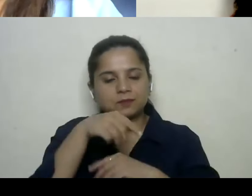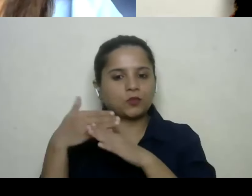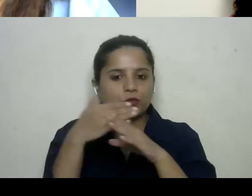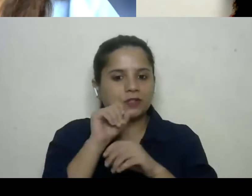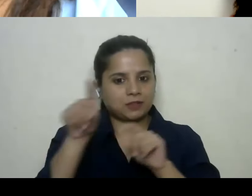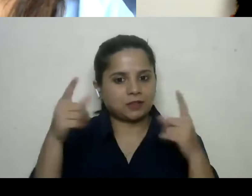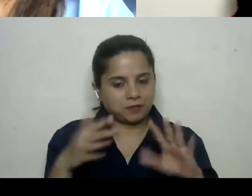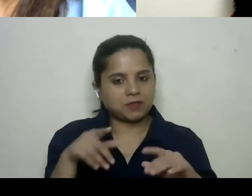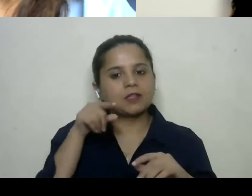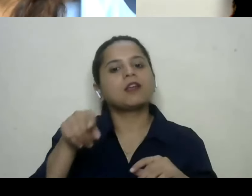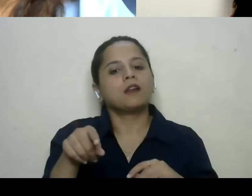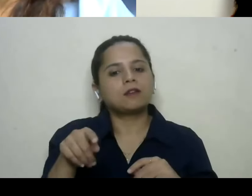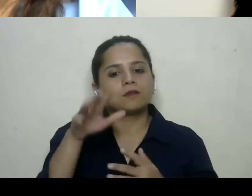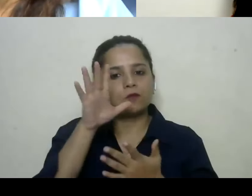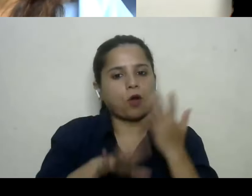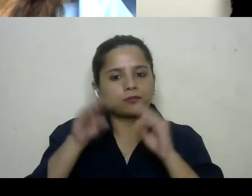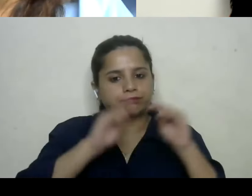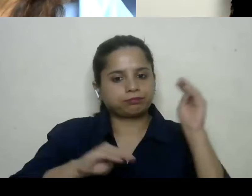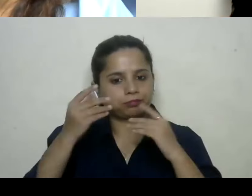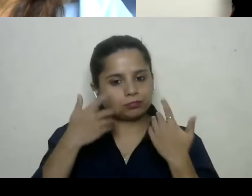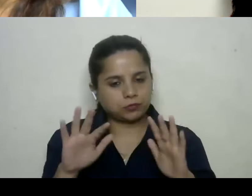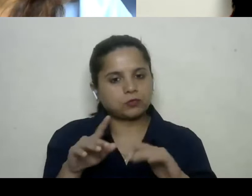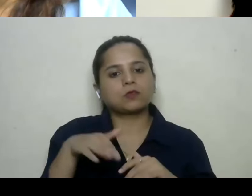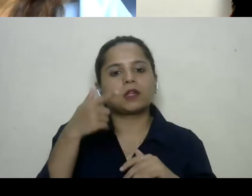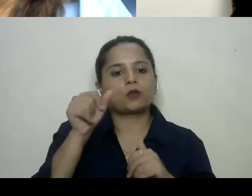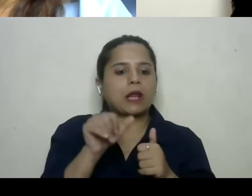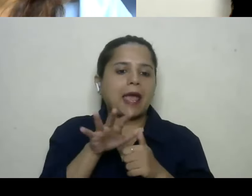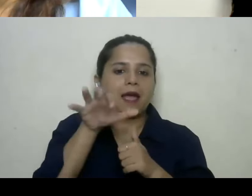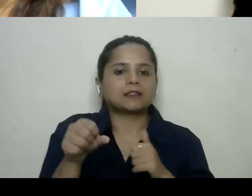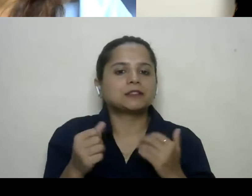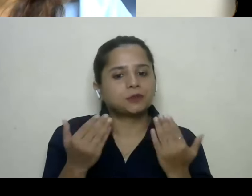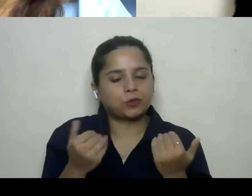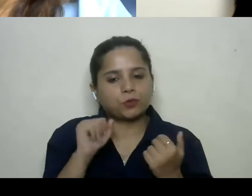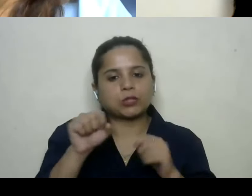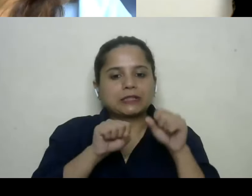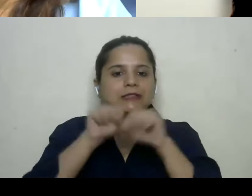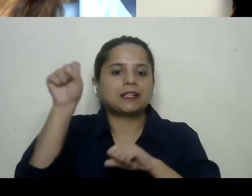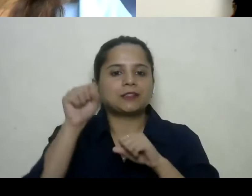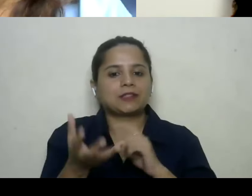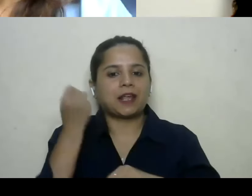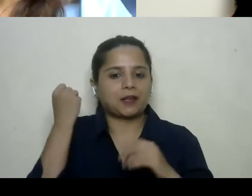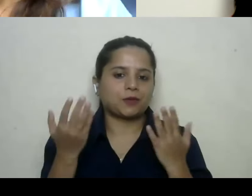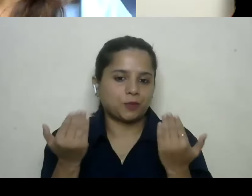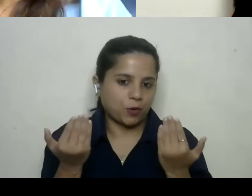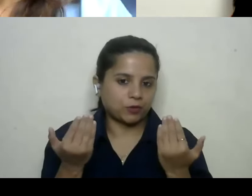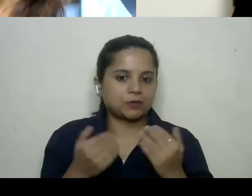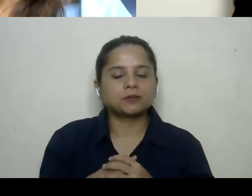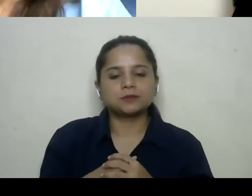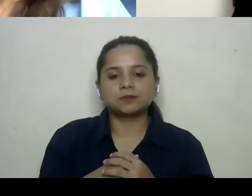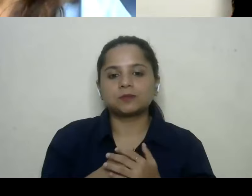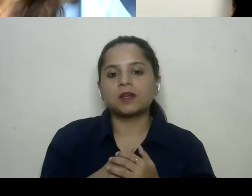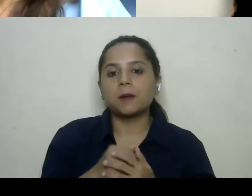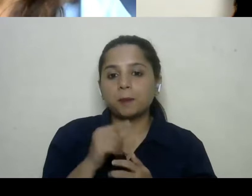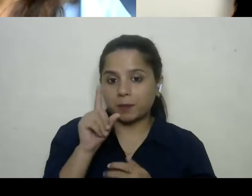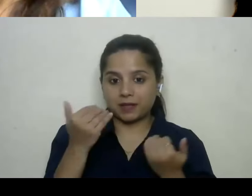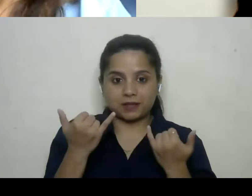complete the feedback form so that you can then access your certificates as well. But at this